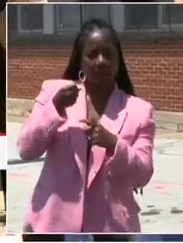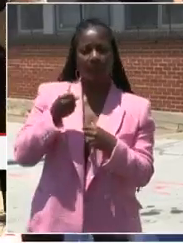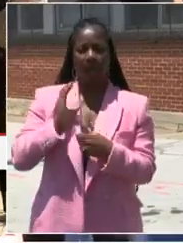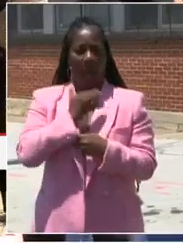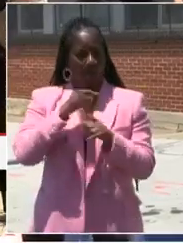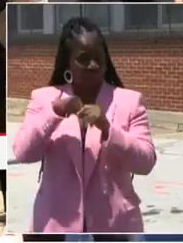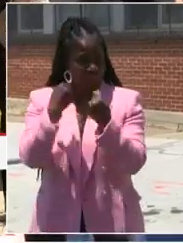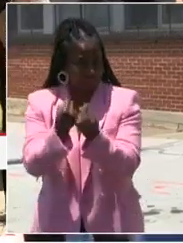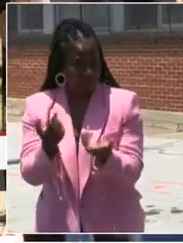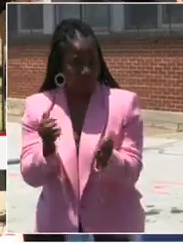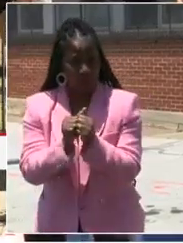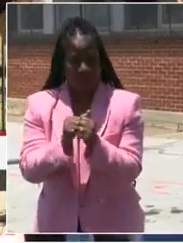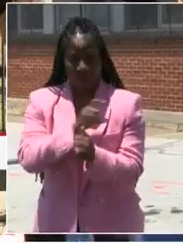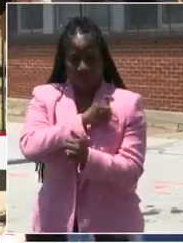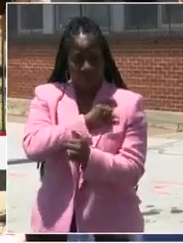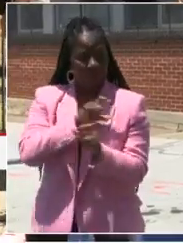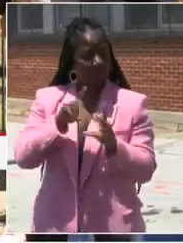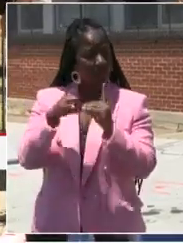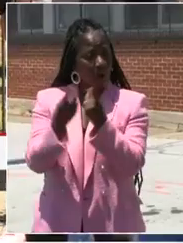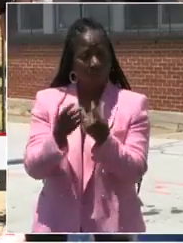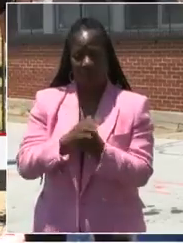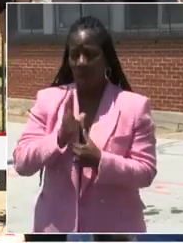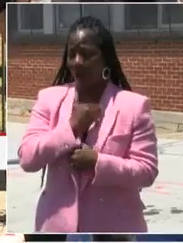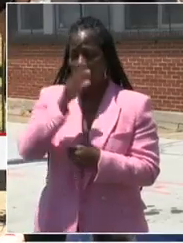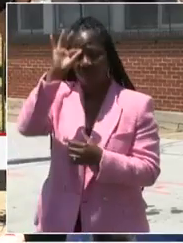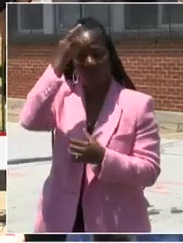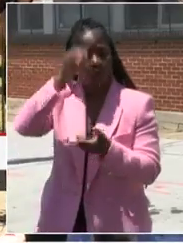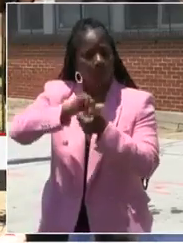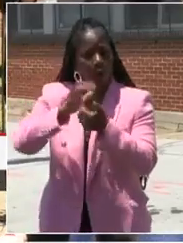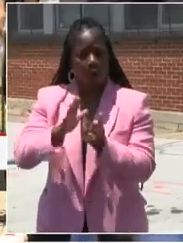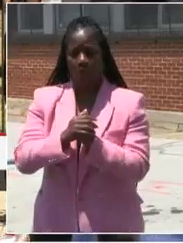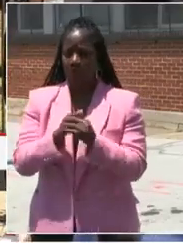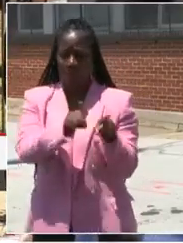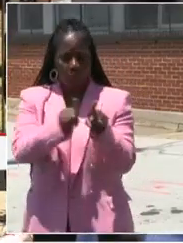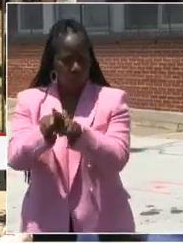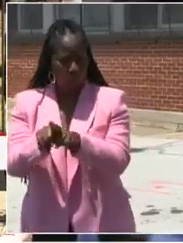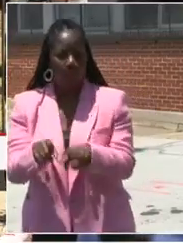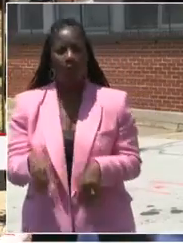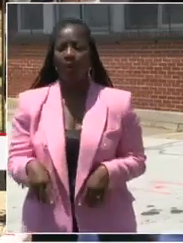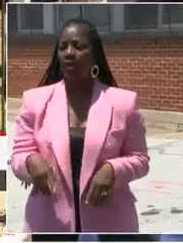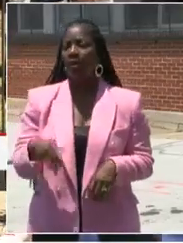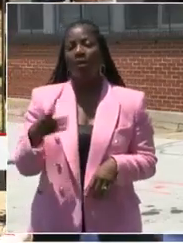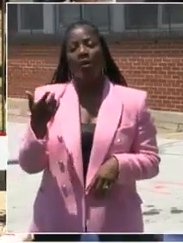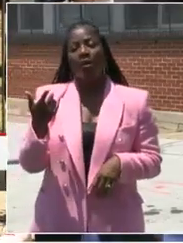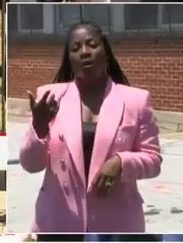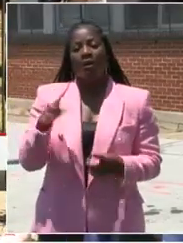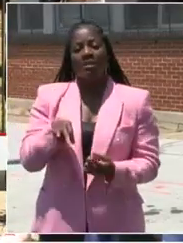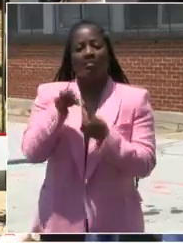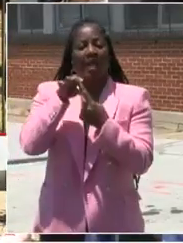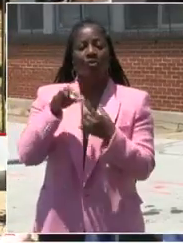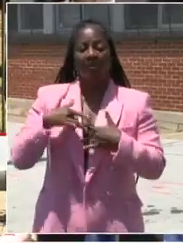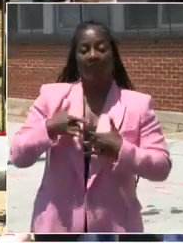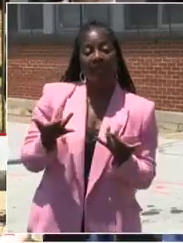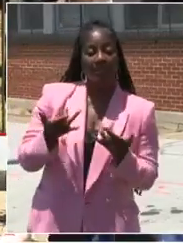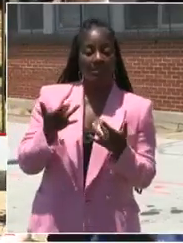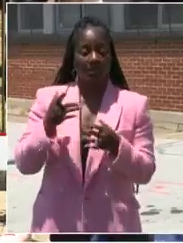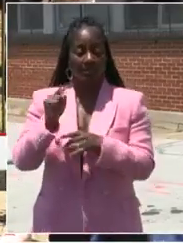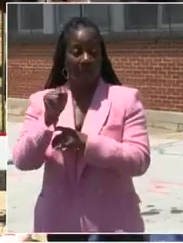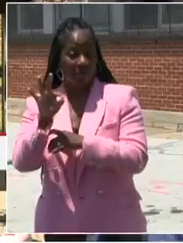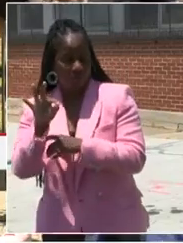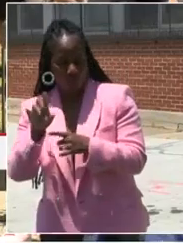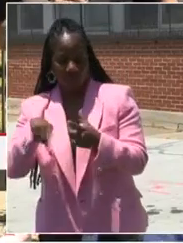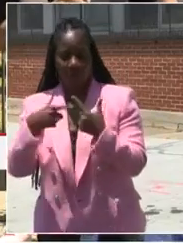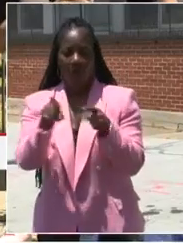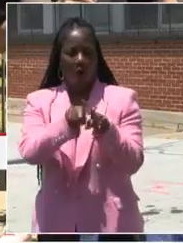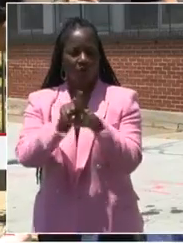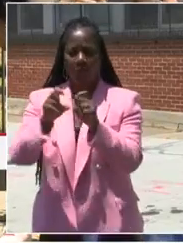police department, our federal partners as well, the Special Events Task Force and the promoters of the